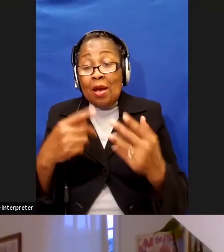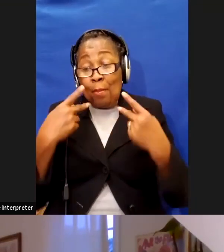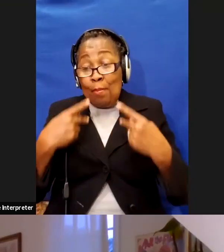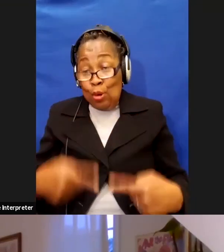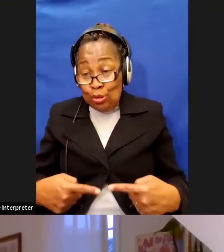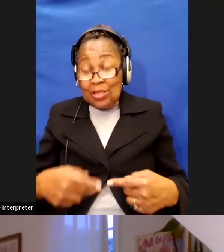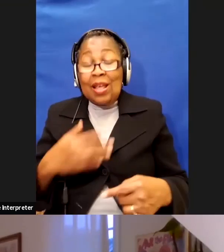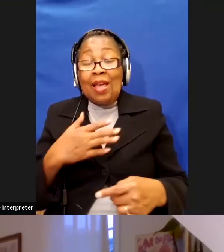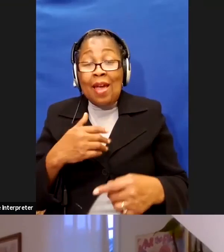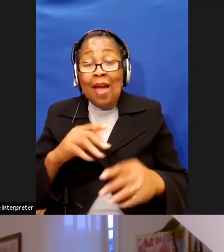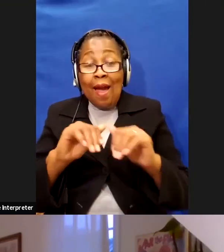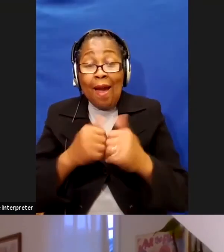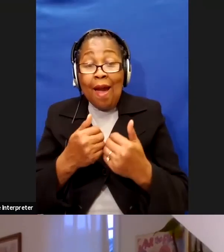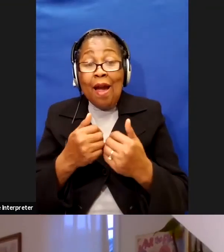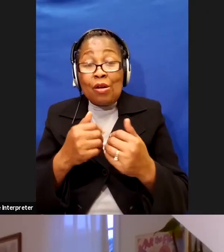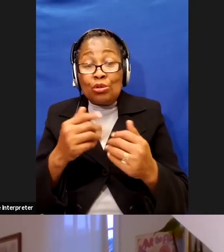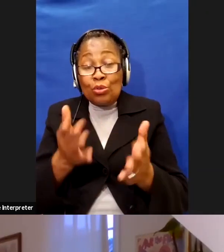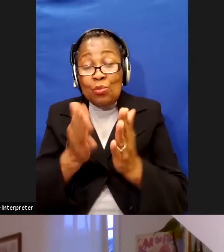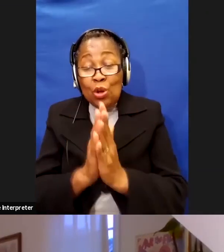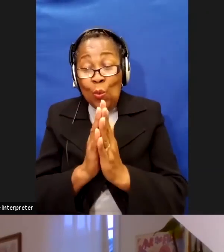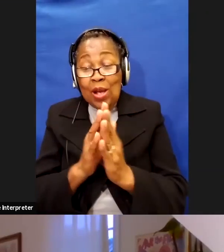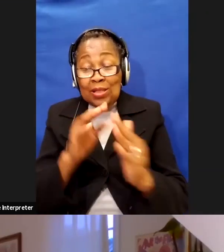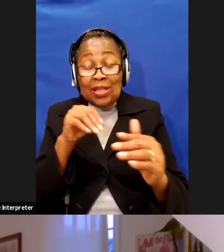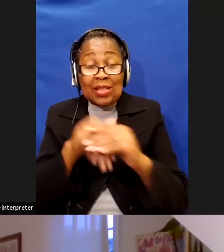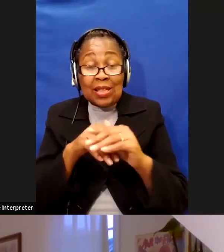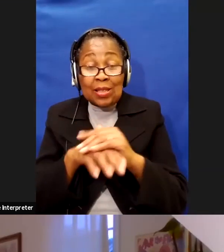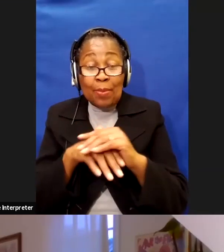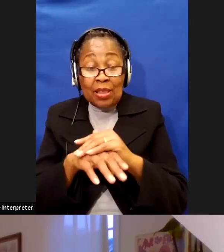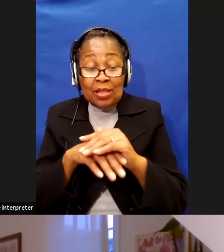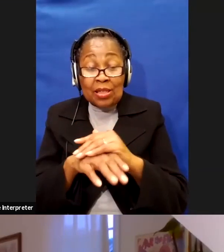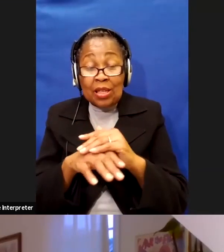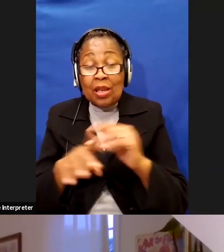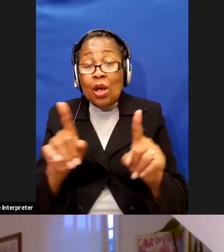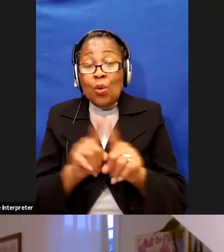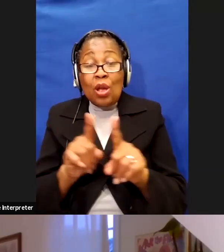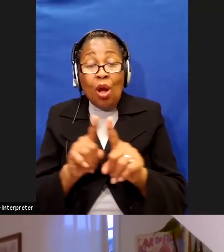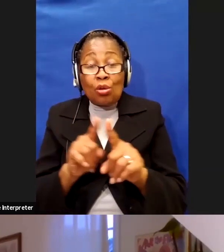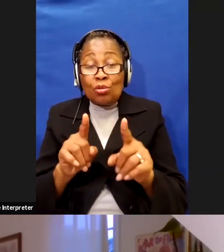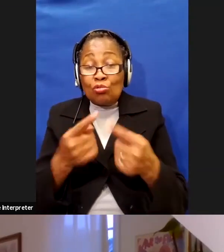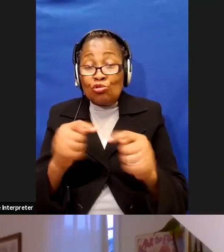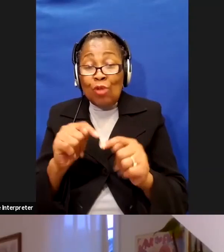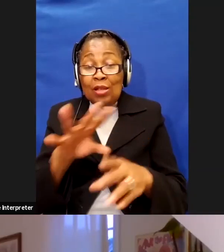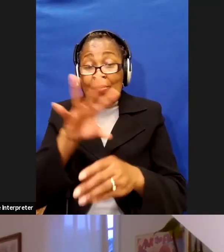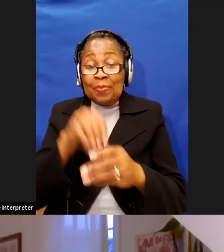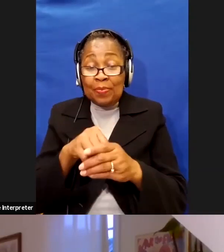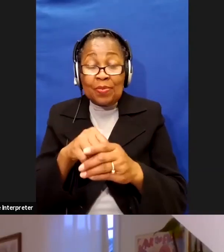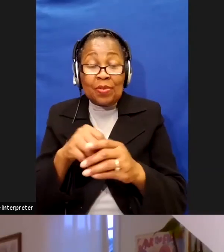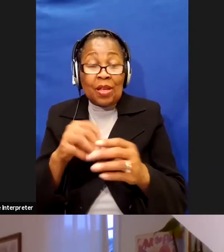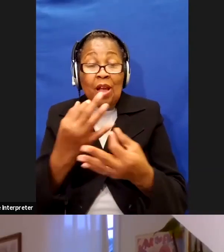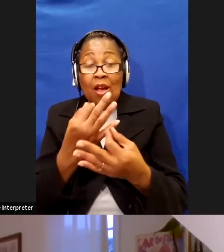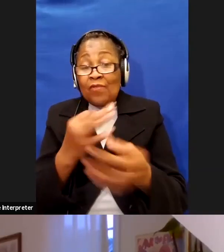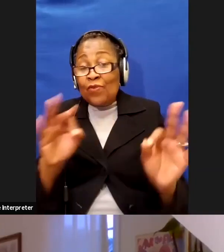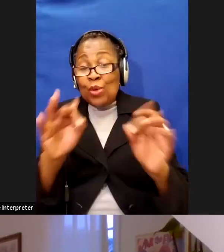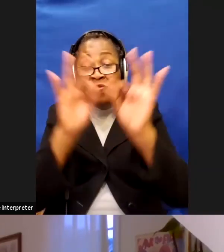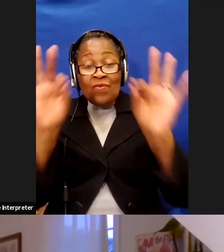how do they request accessibility? We also just tried to embed a very free form when people are checking out on